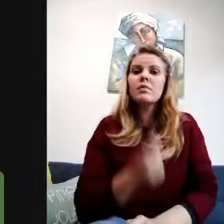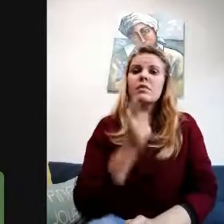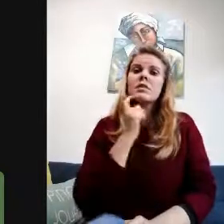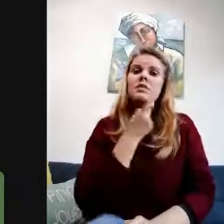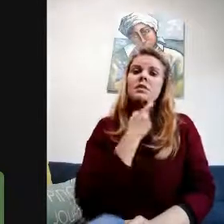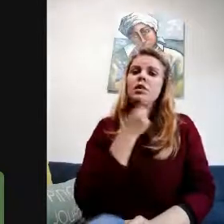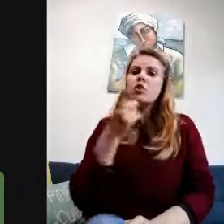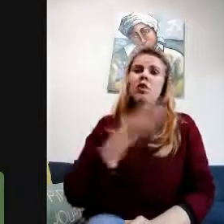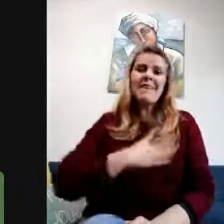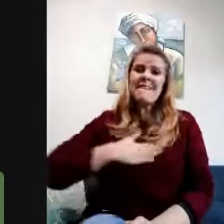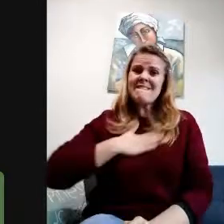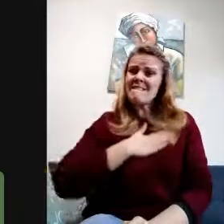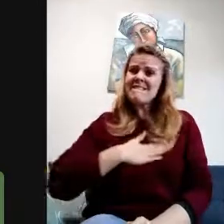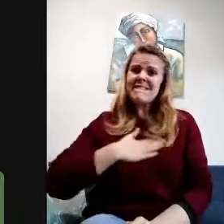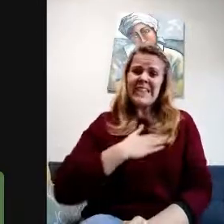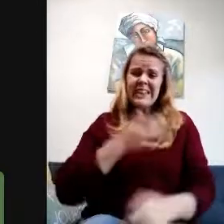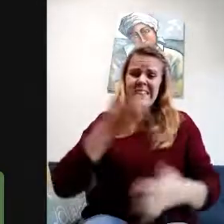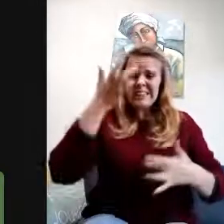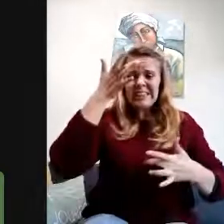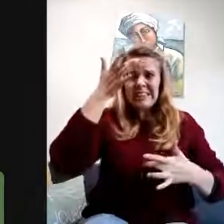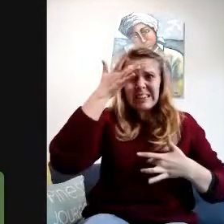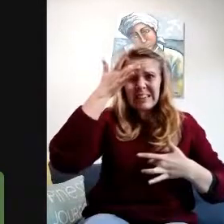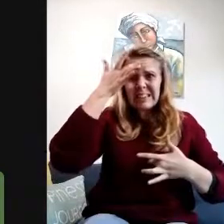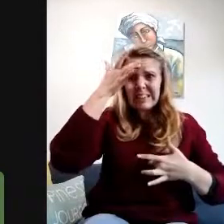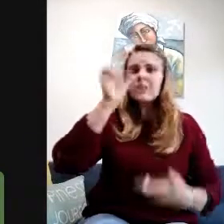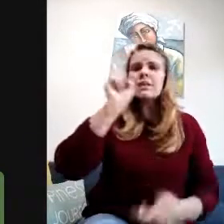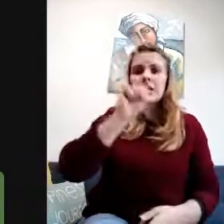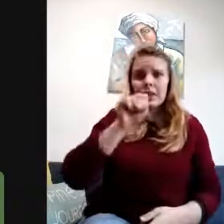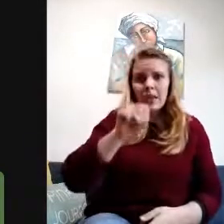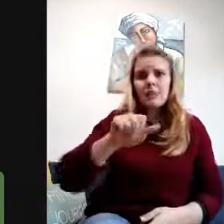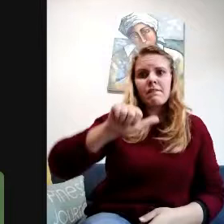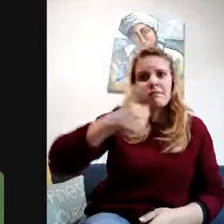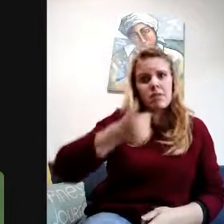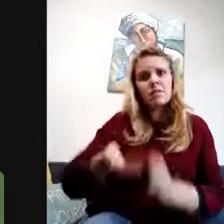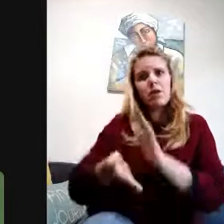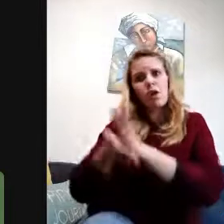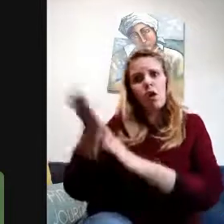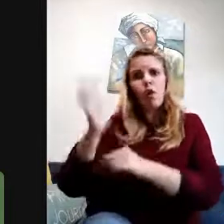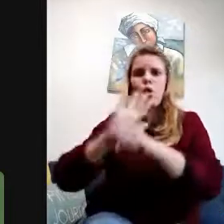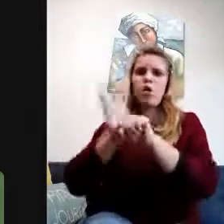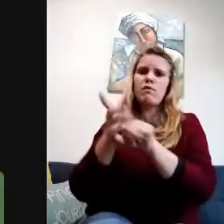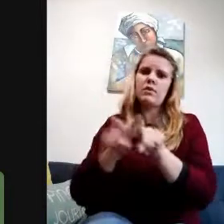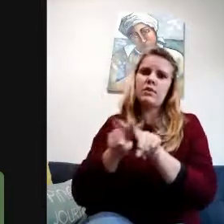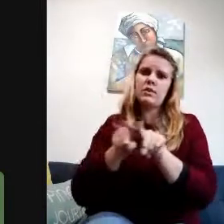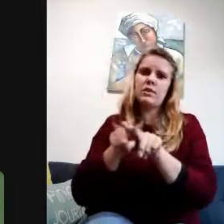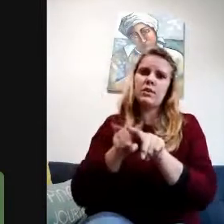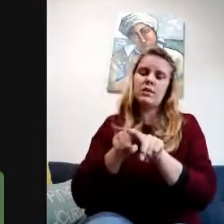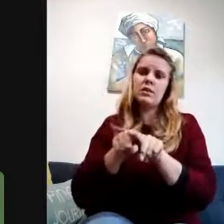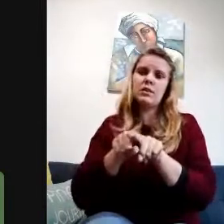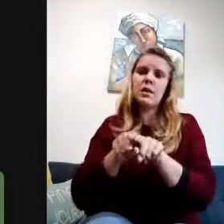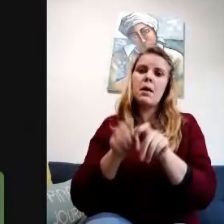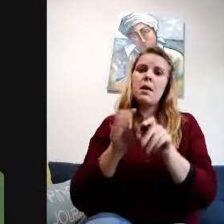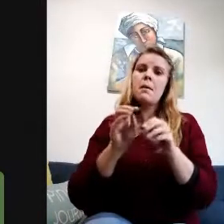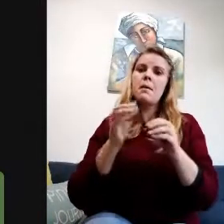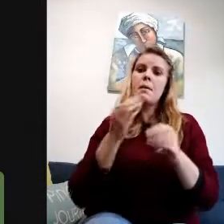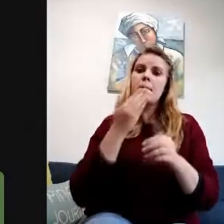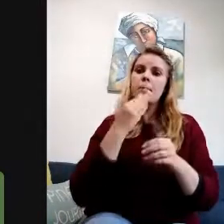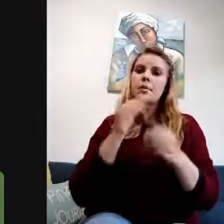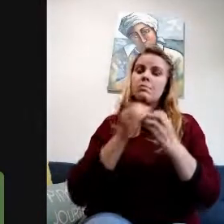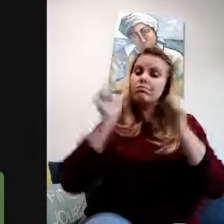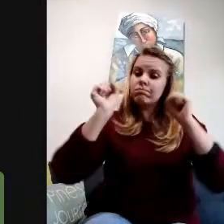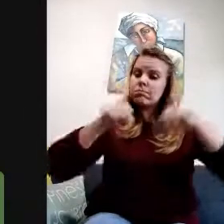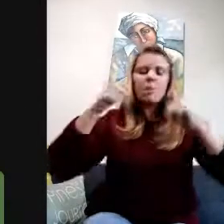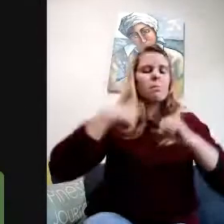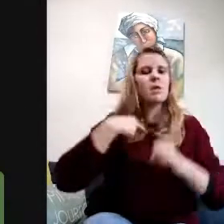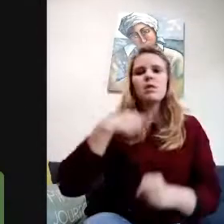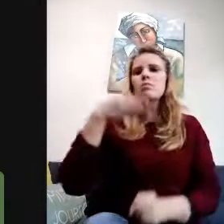feel well, then yes, get tested, and then just confirm then that you will not be attending